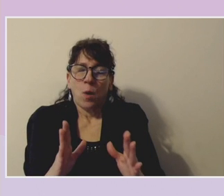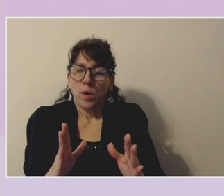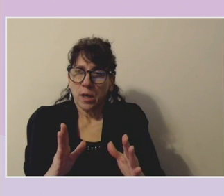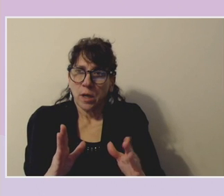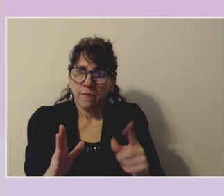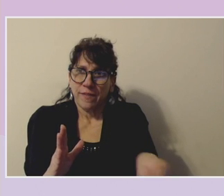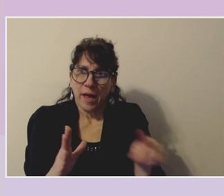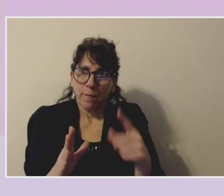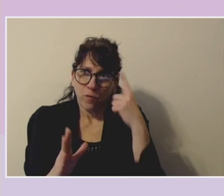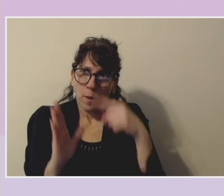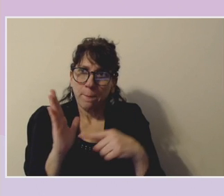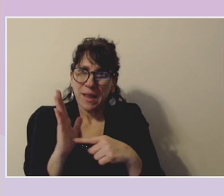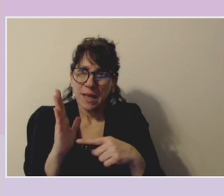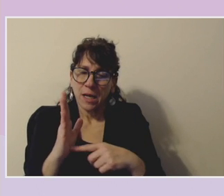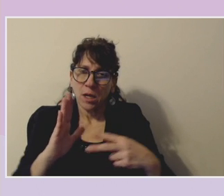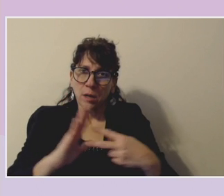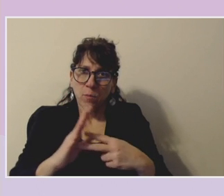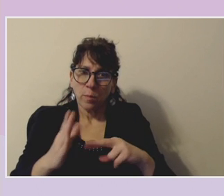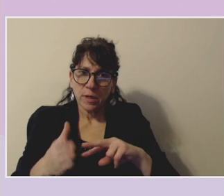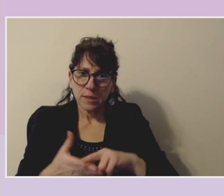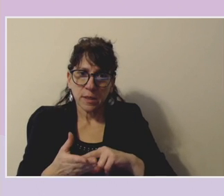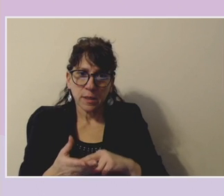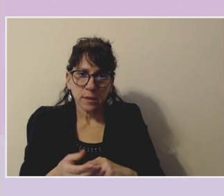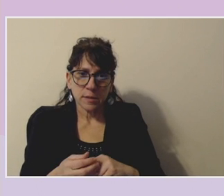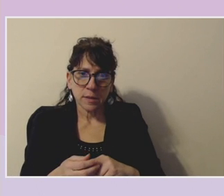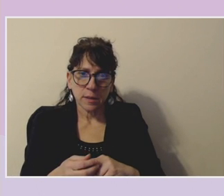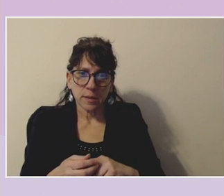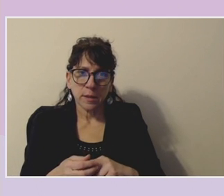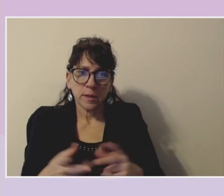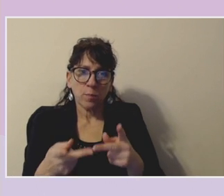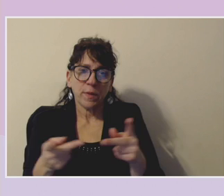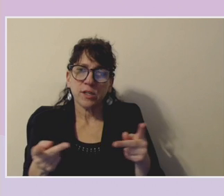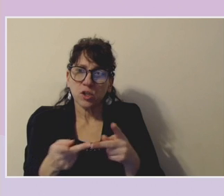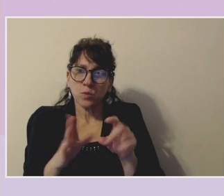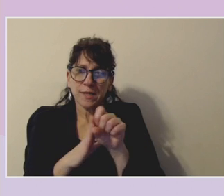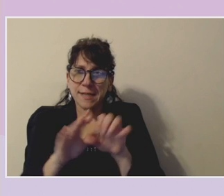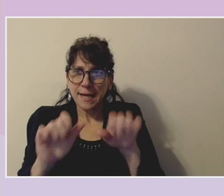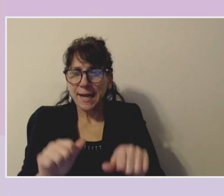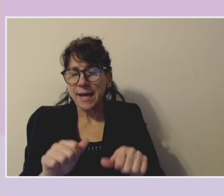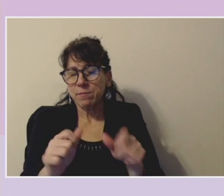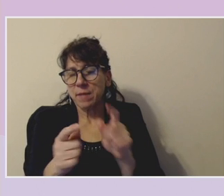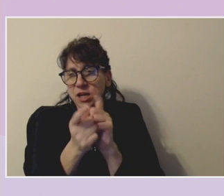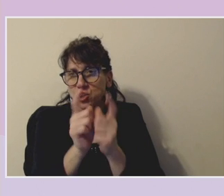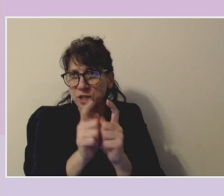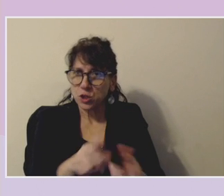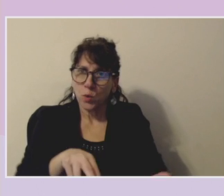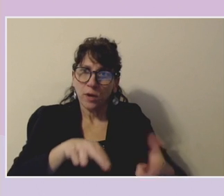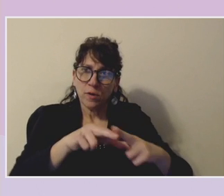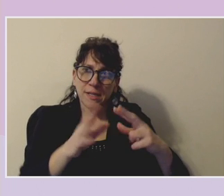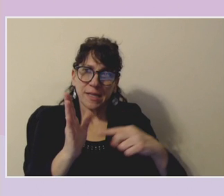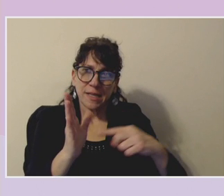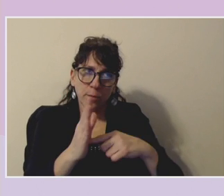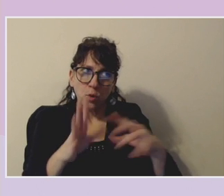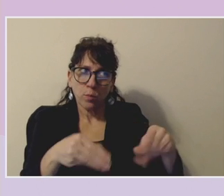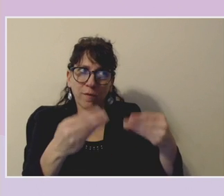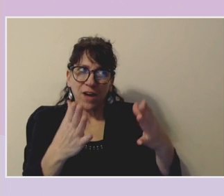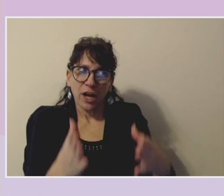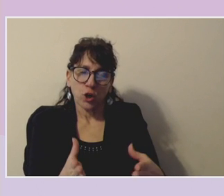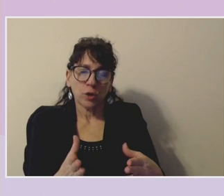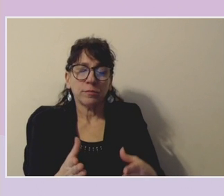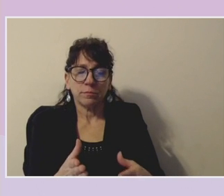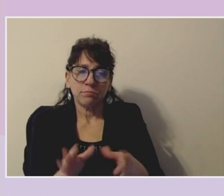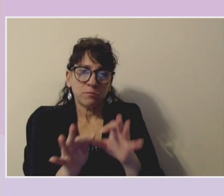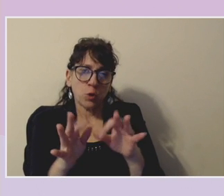billing purposes? And are there places where the state can make adjustments to increase that billable provider pool?